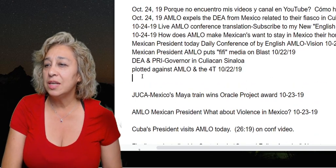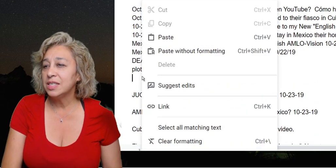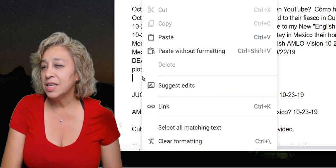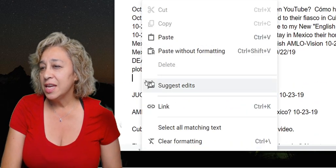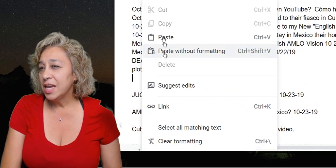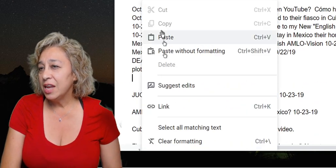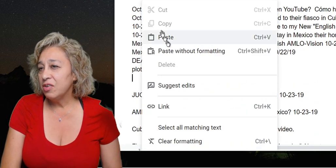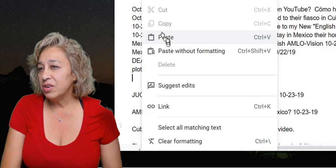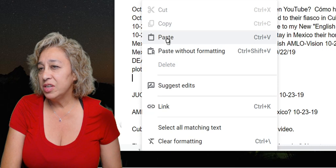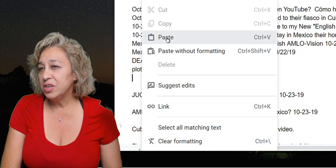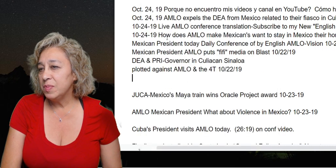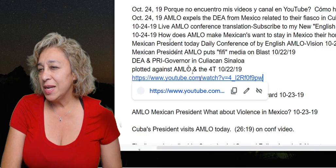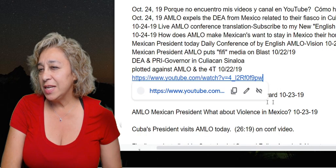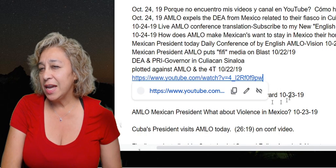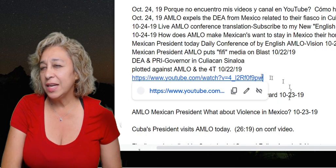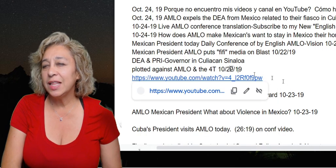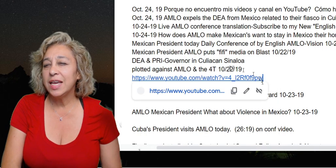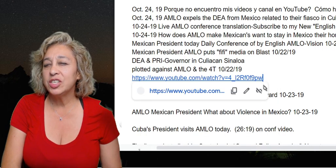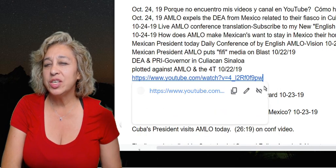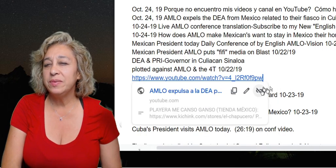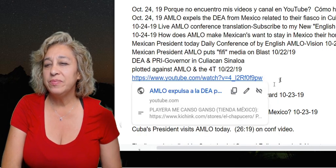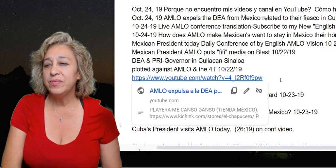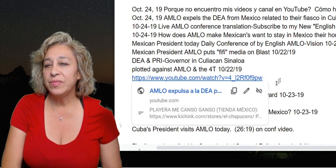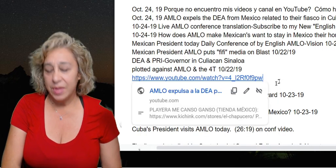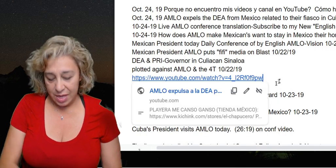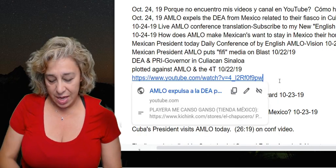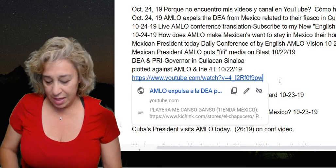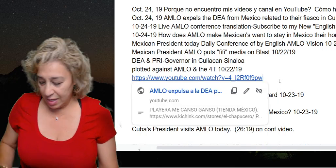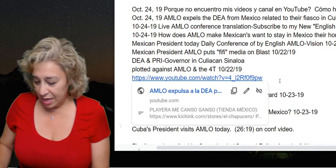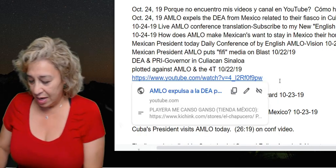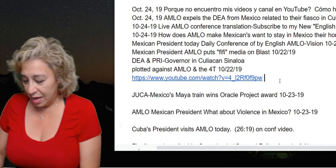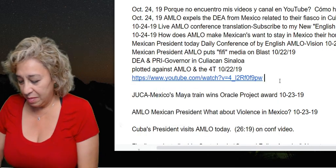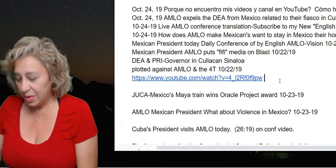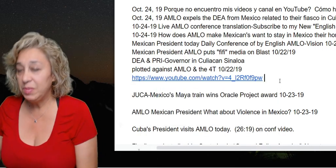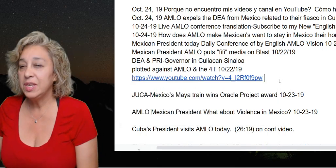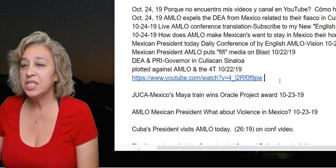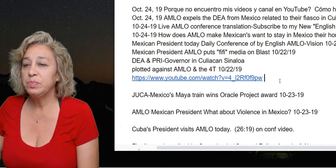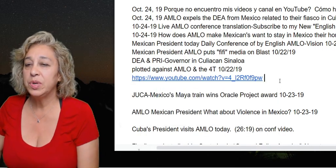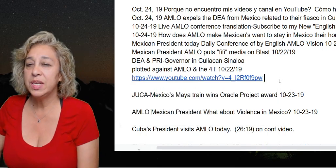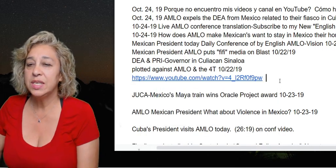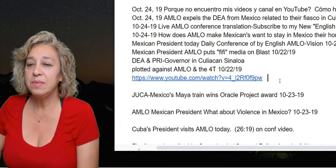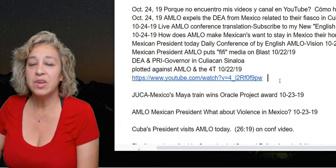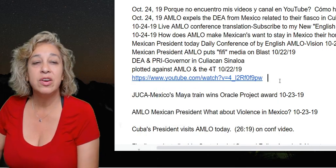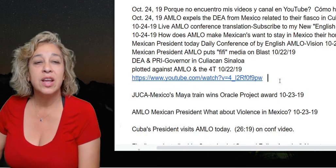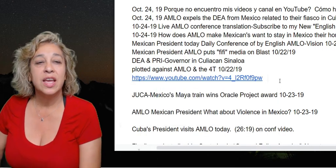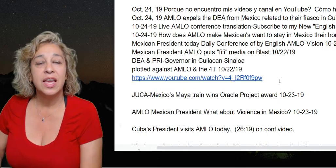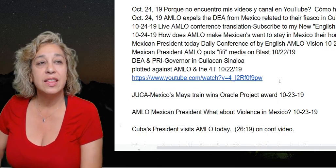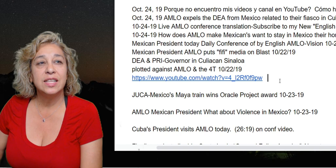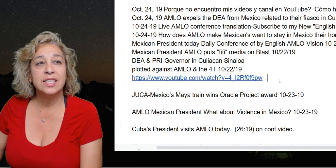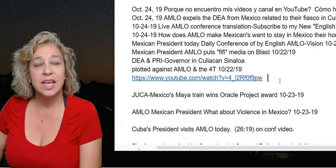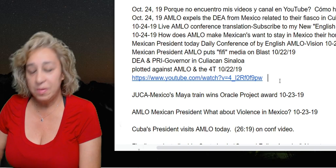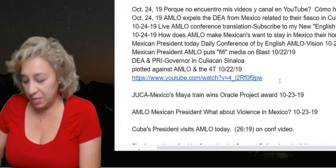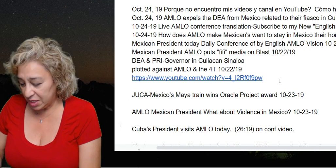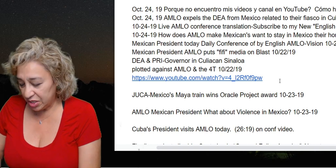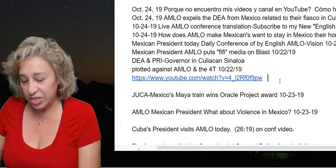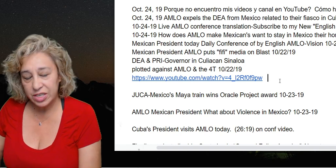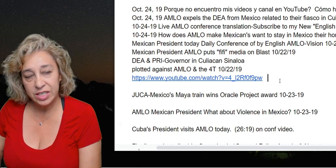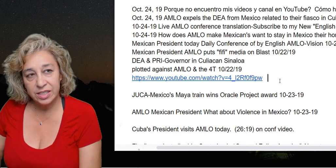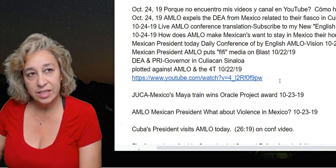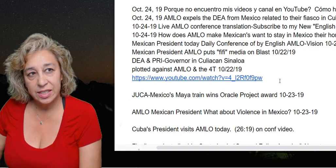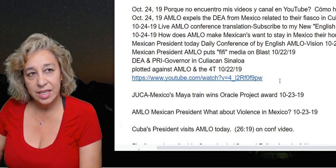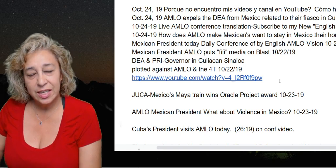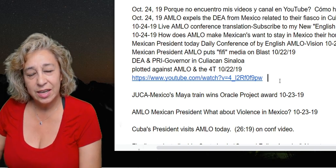Google Docs in order to do my data collection. And then I'm going to just put his name there. And that's